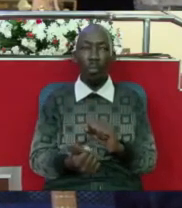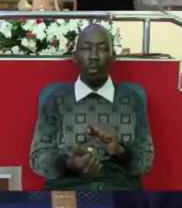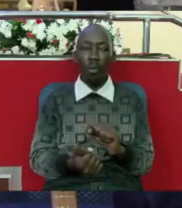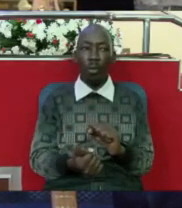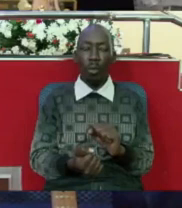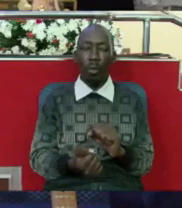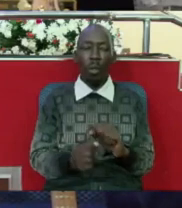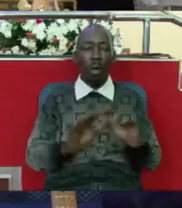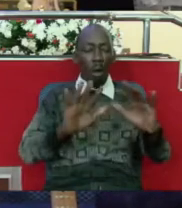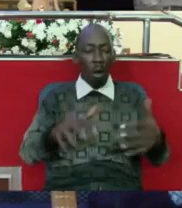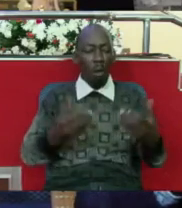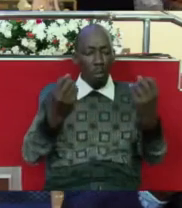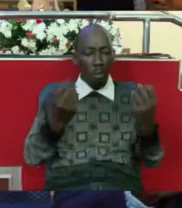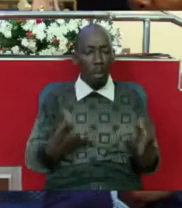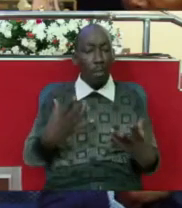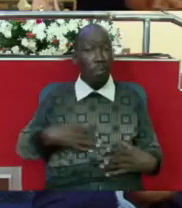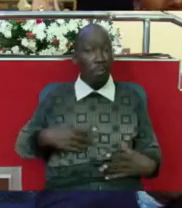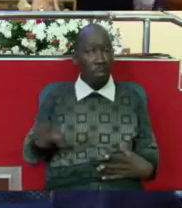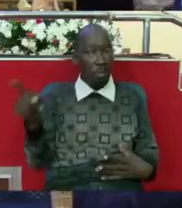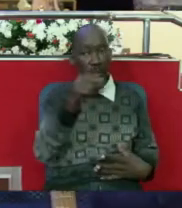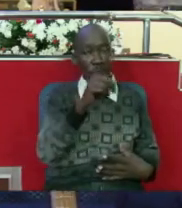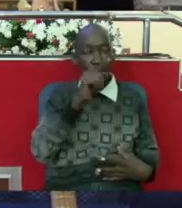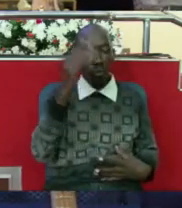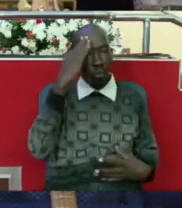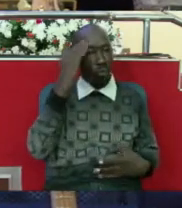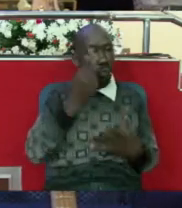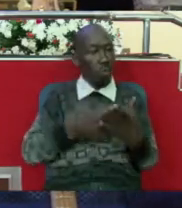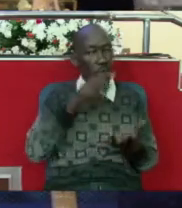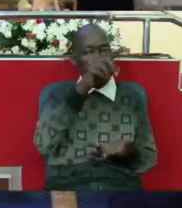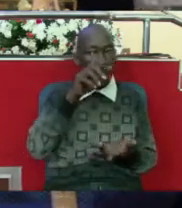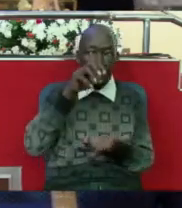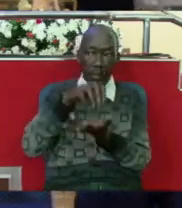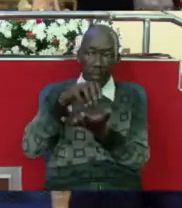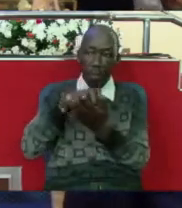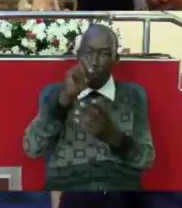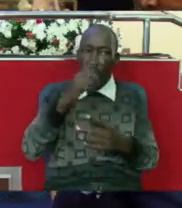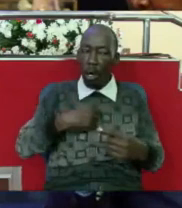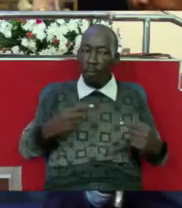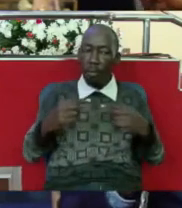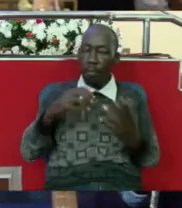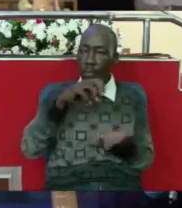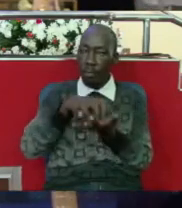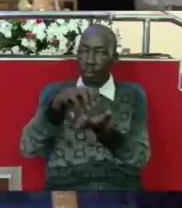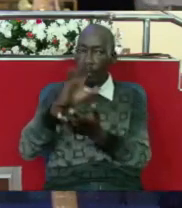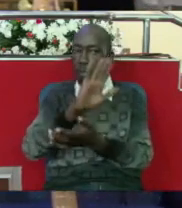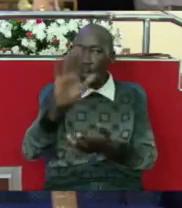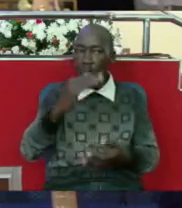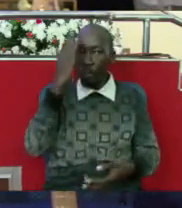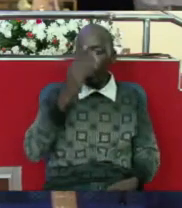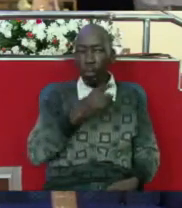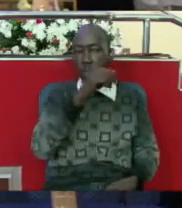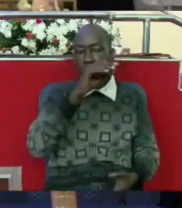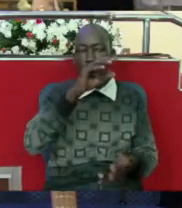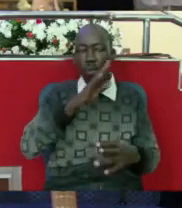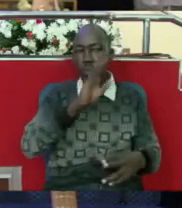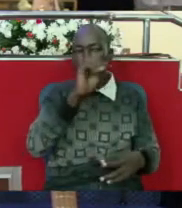Now, how many of you know what you're up against? Je, ni wangapi wenyu wanajua kile mnachokabiliana nacho? You can put a name on it.